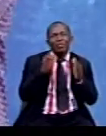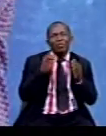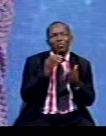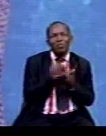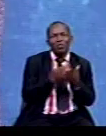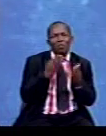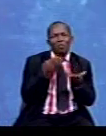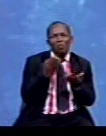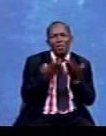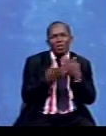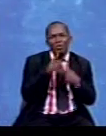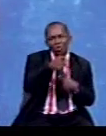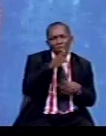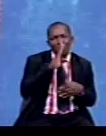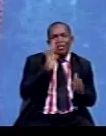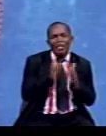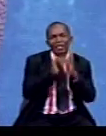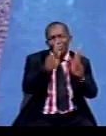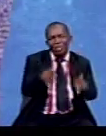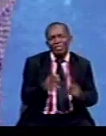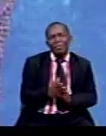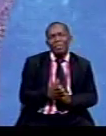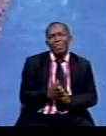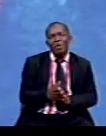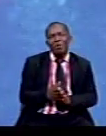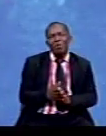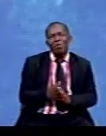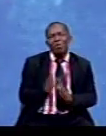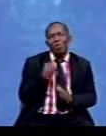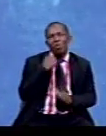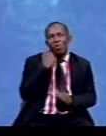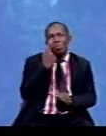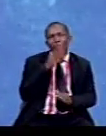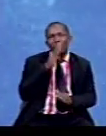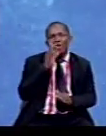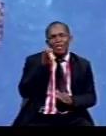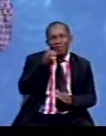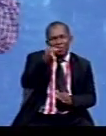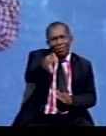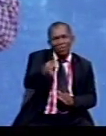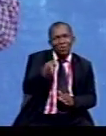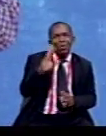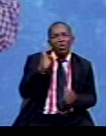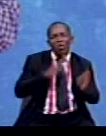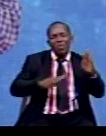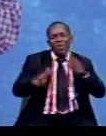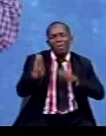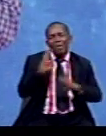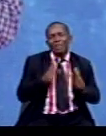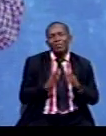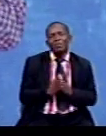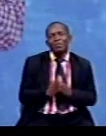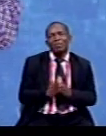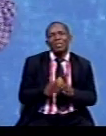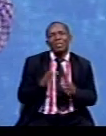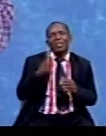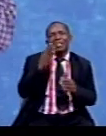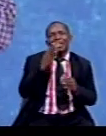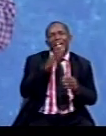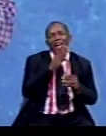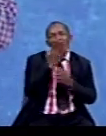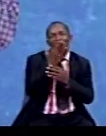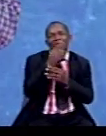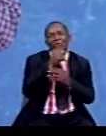at the forefront fighting as the hand of the Father is lifted in battle for us. May you be the generation we can